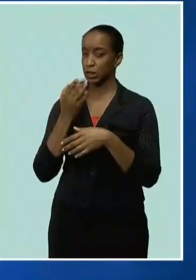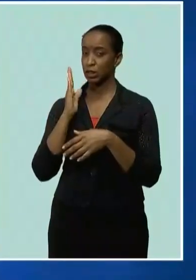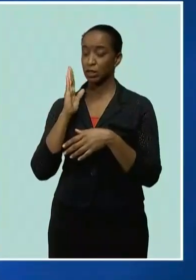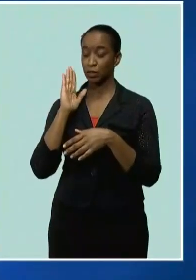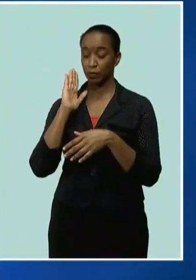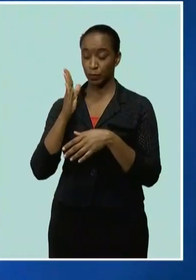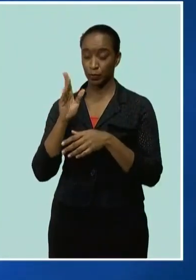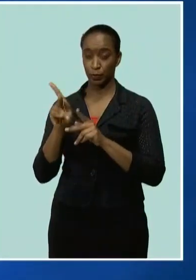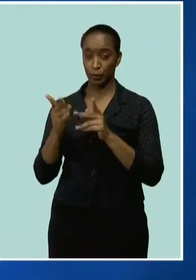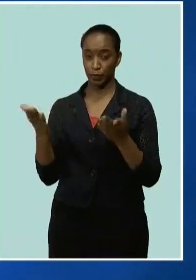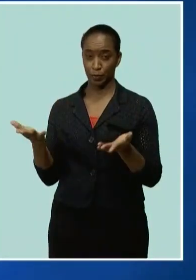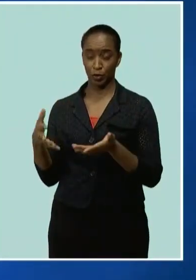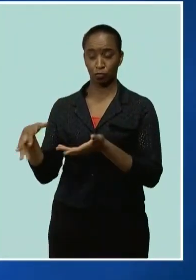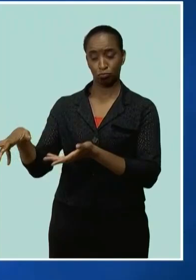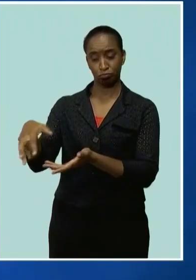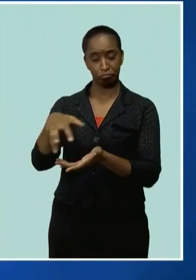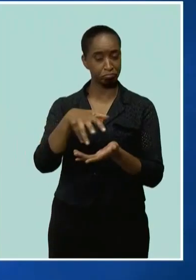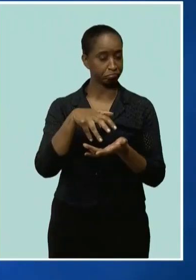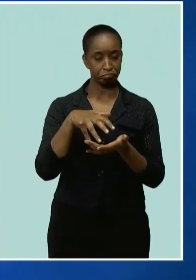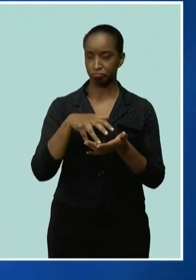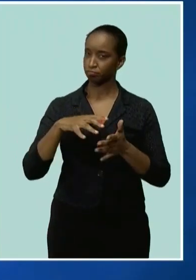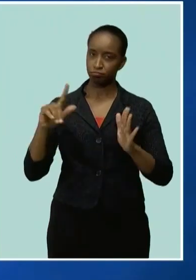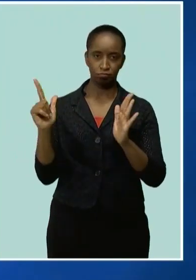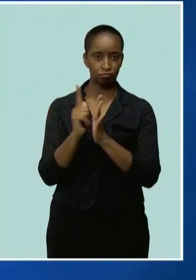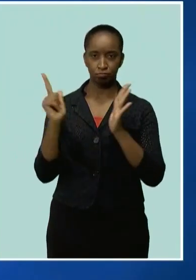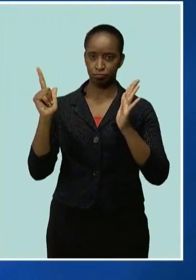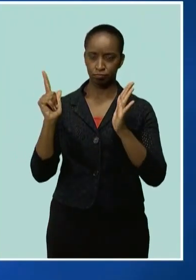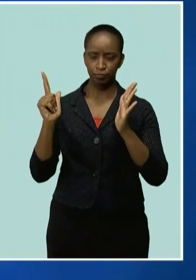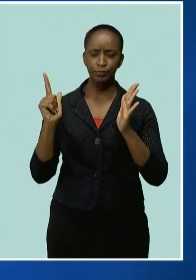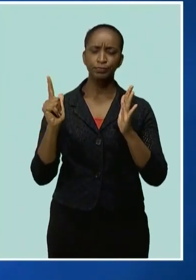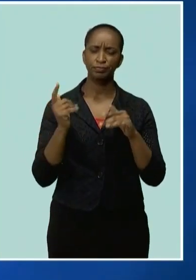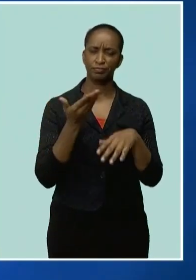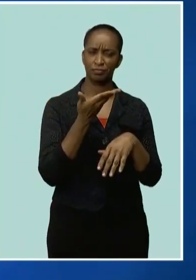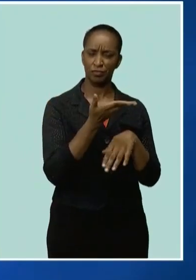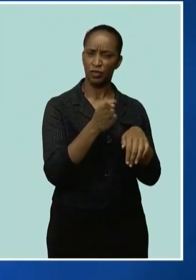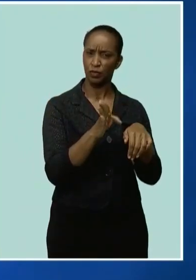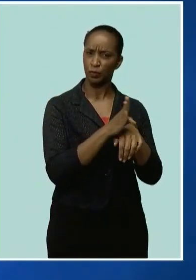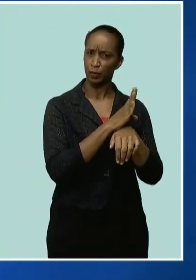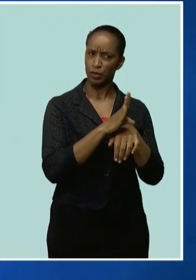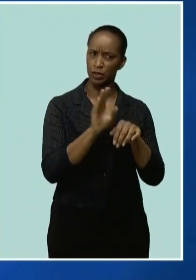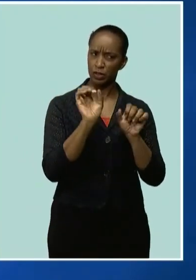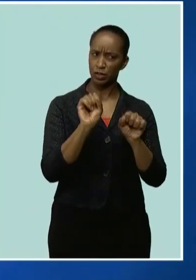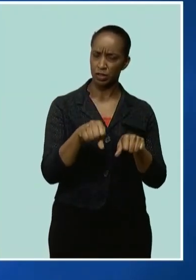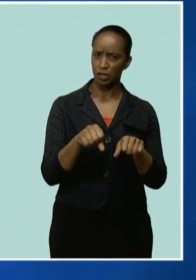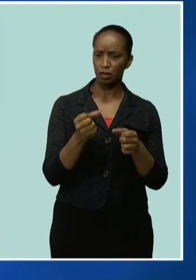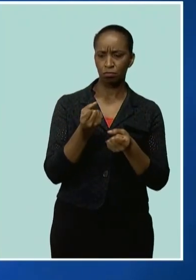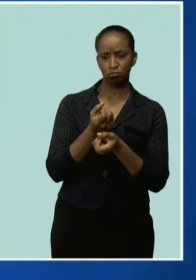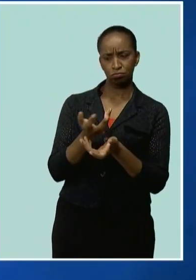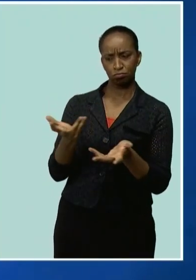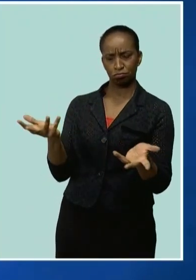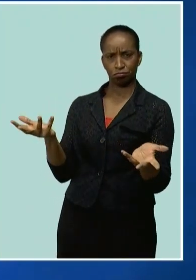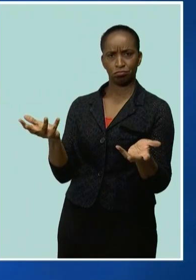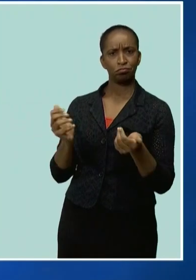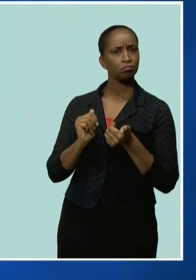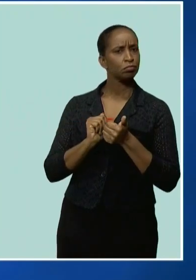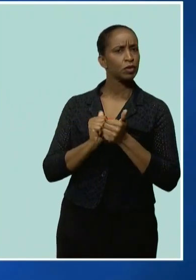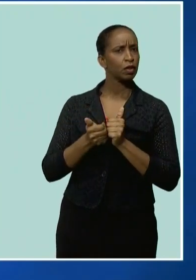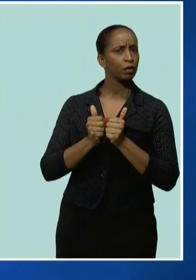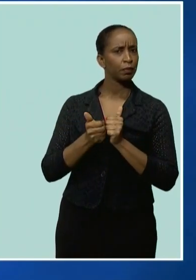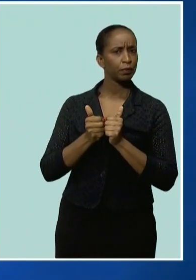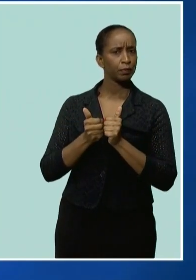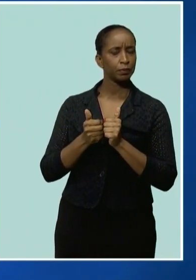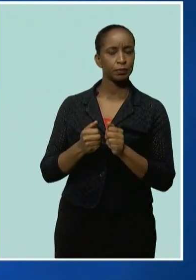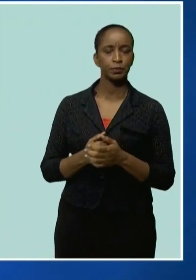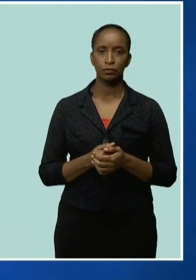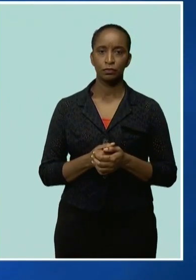Foods Limited's sales executive, Tia Nurse, explained how they were able to offer sea eggs without contravening the Fisheries Department's